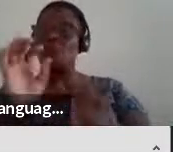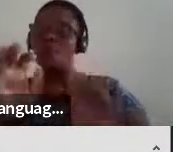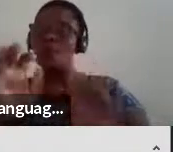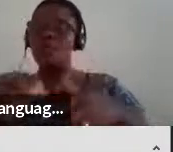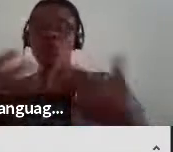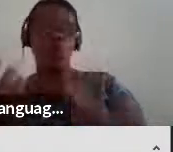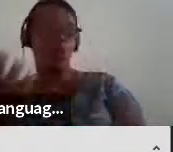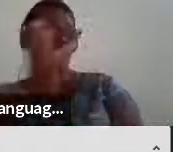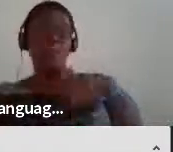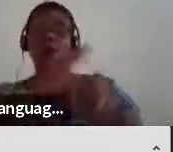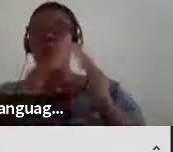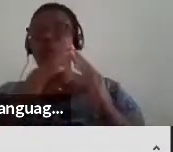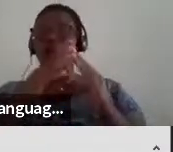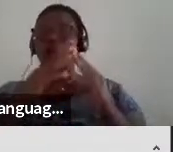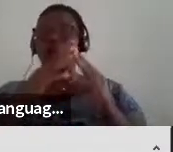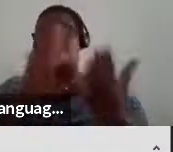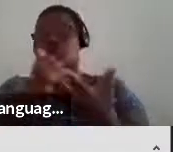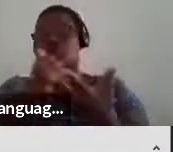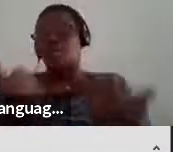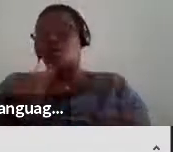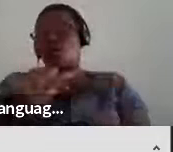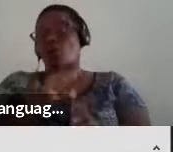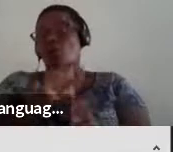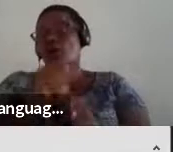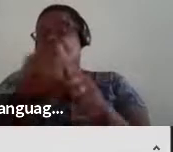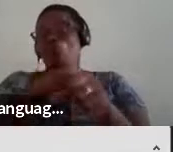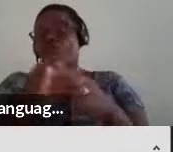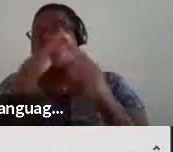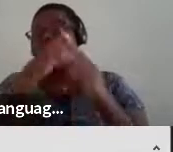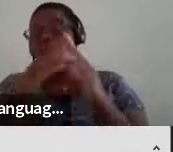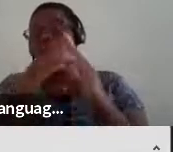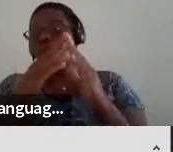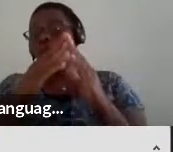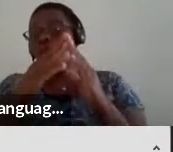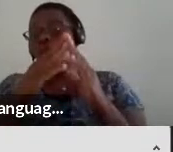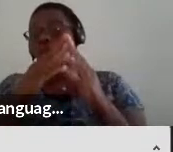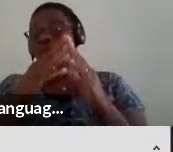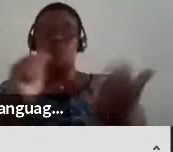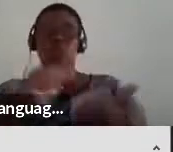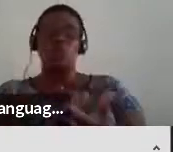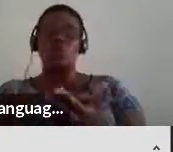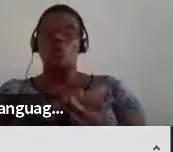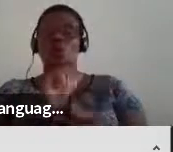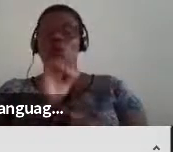we are now working from home? So how do you make sure that, you don't leave your